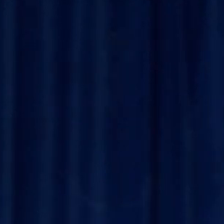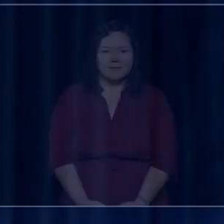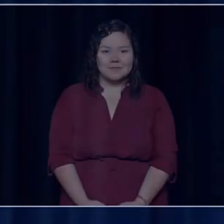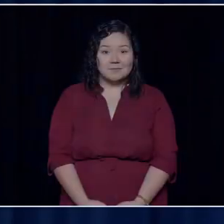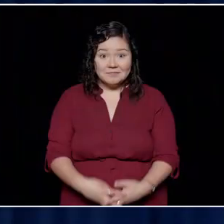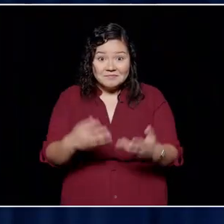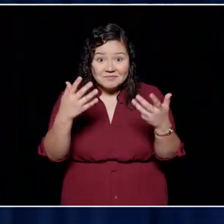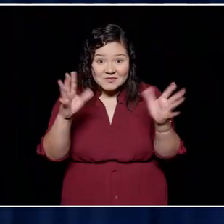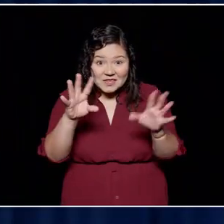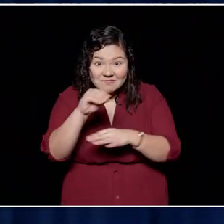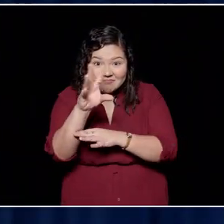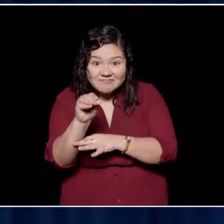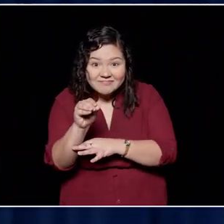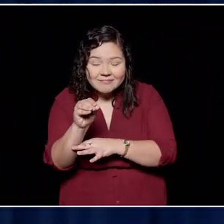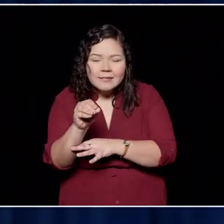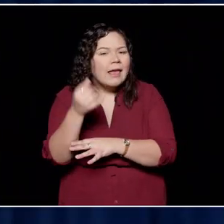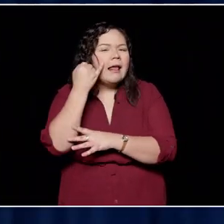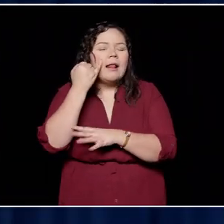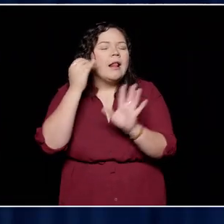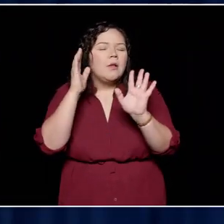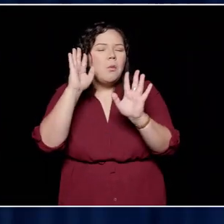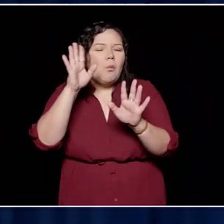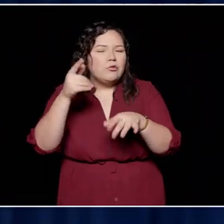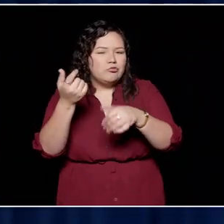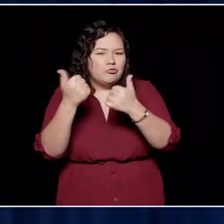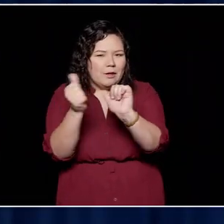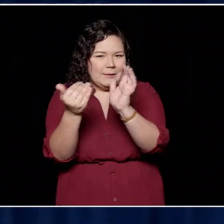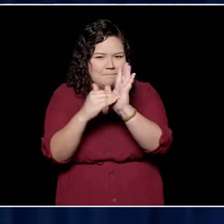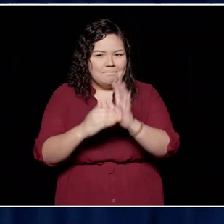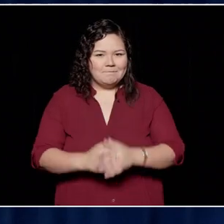Did you get it? If you didn't, we'll try one more time.